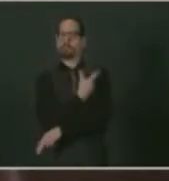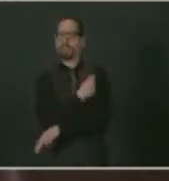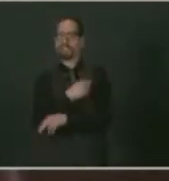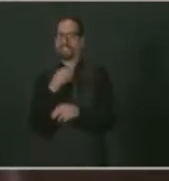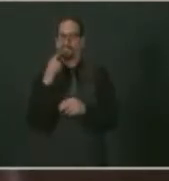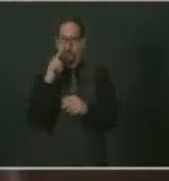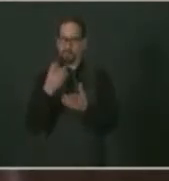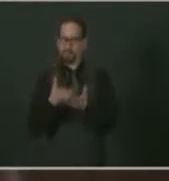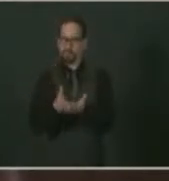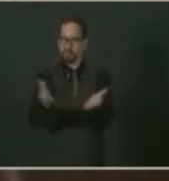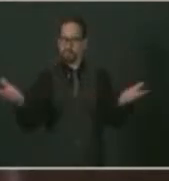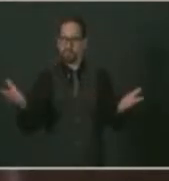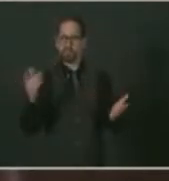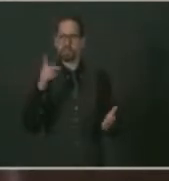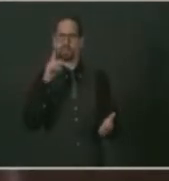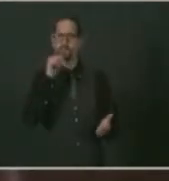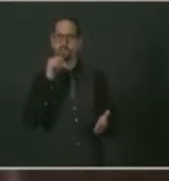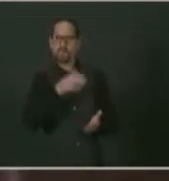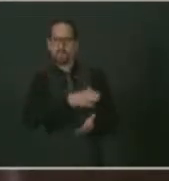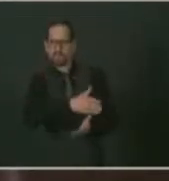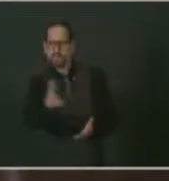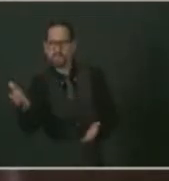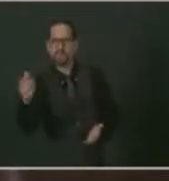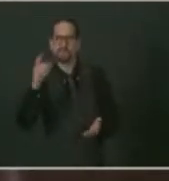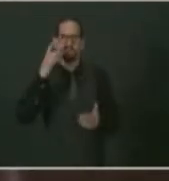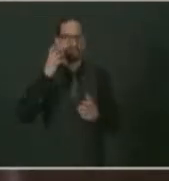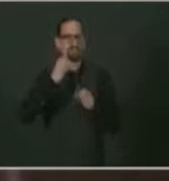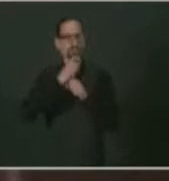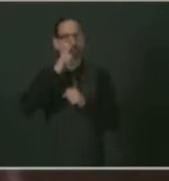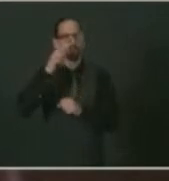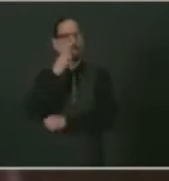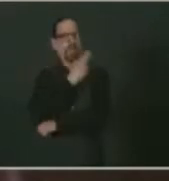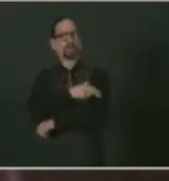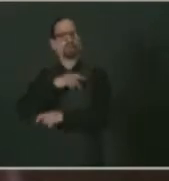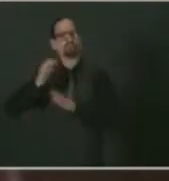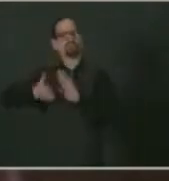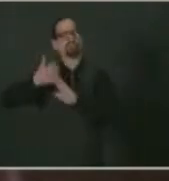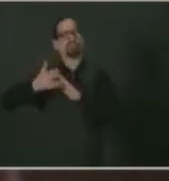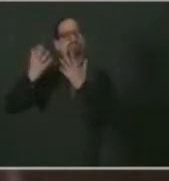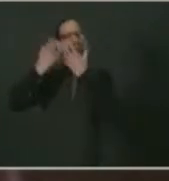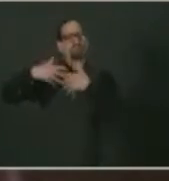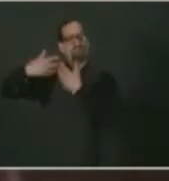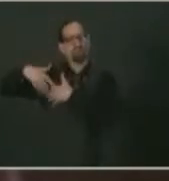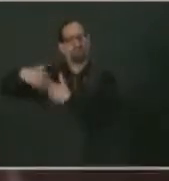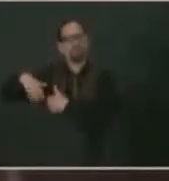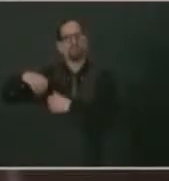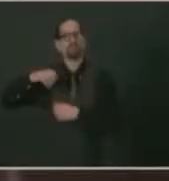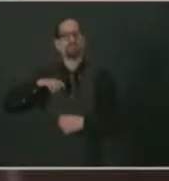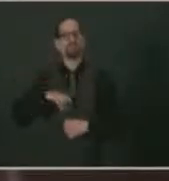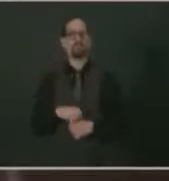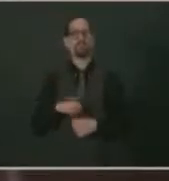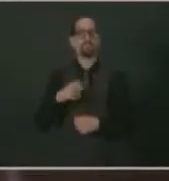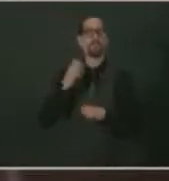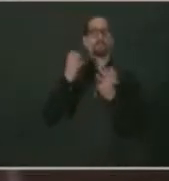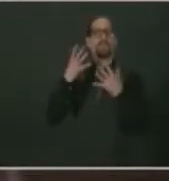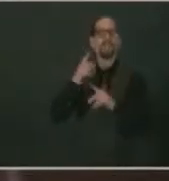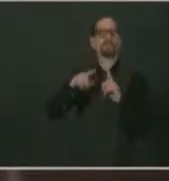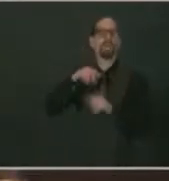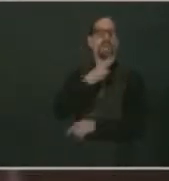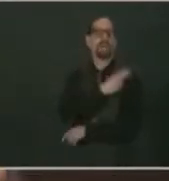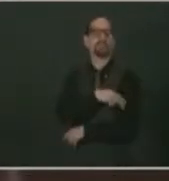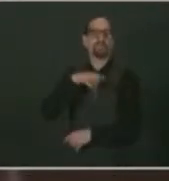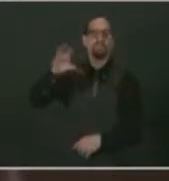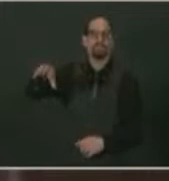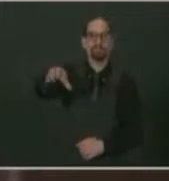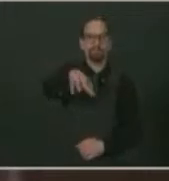hospital system. There's a large variety of individuals in a hospital that are critical to keeping a